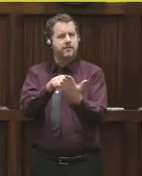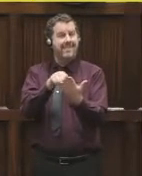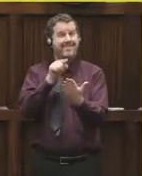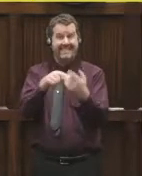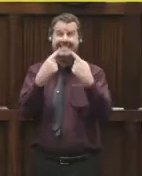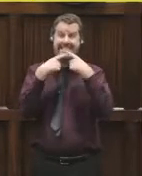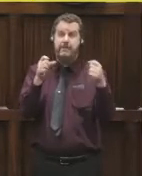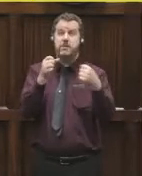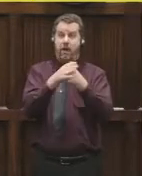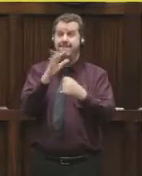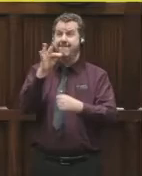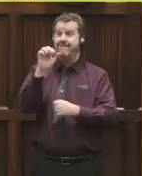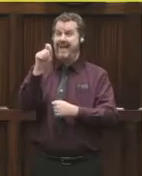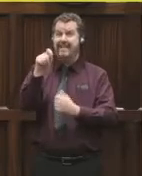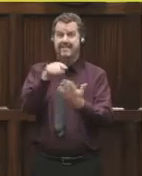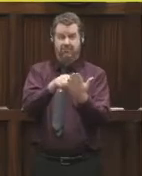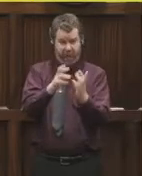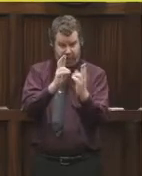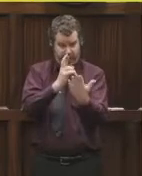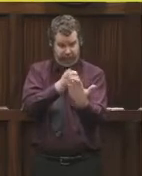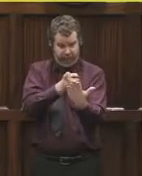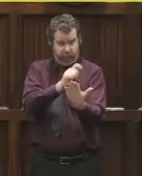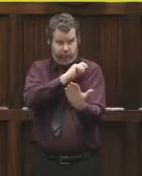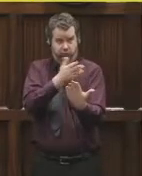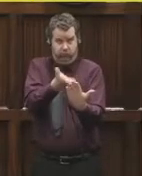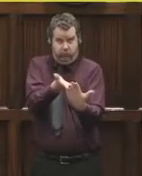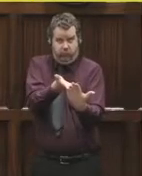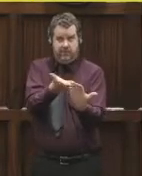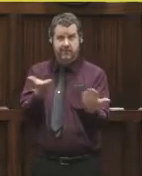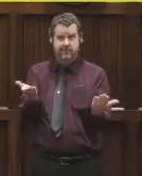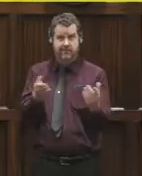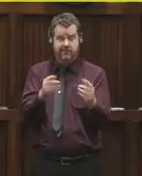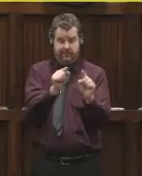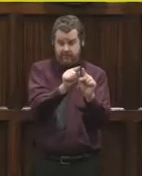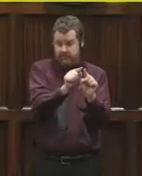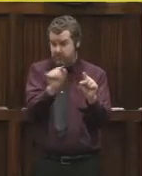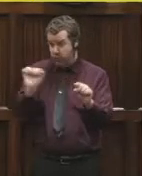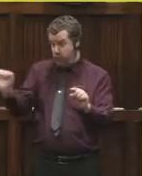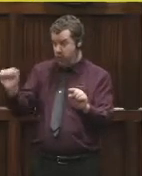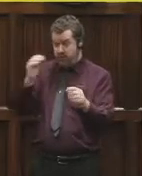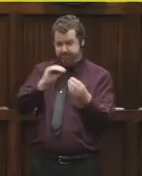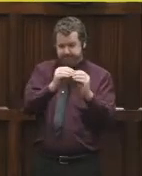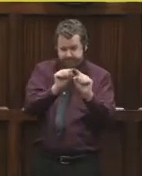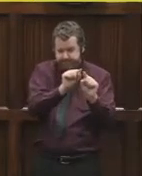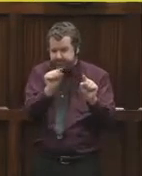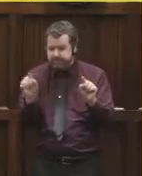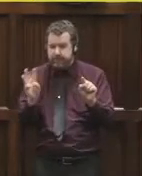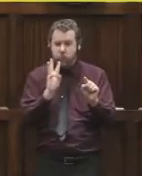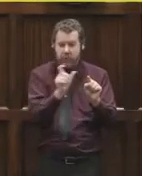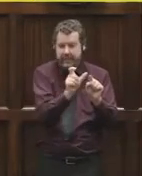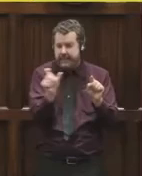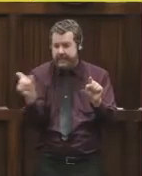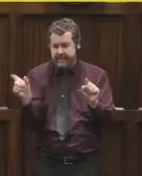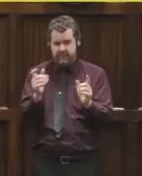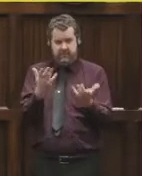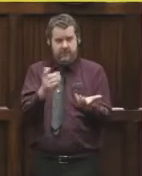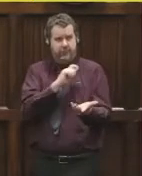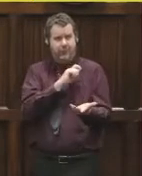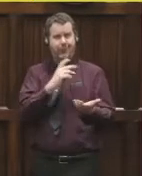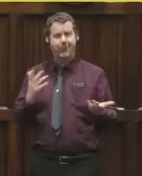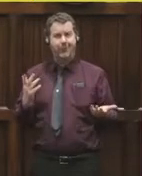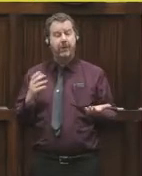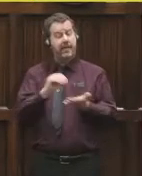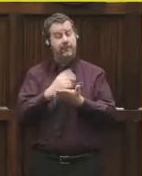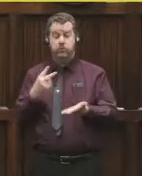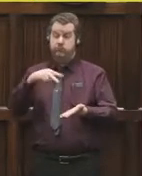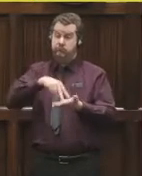fact. Primarily, it's a statement of fact. And I have to say that I wanted to acknowledge that, and I